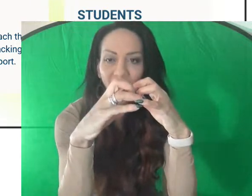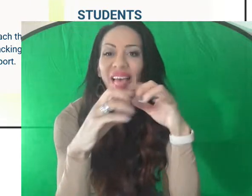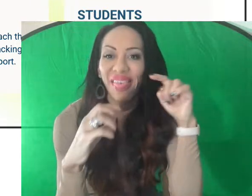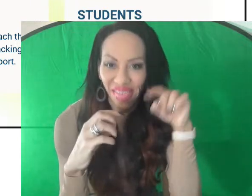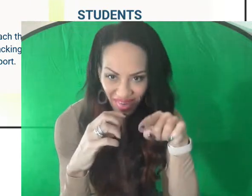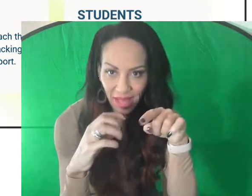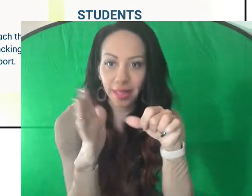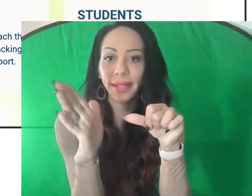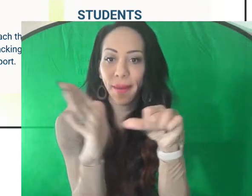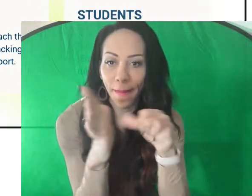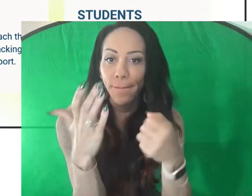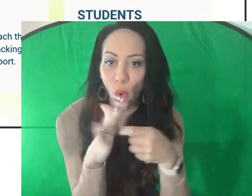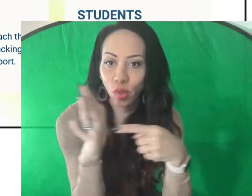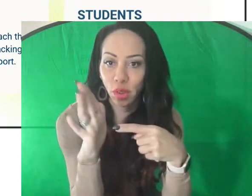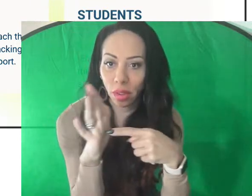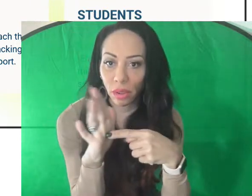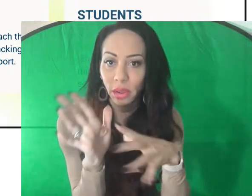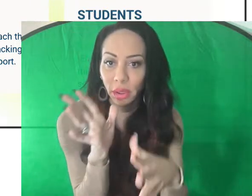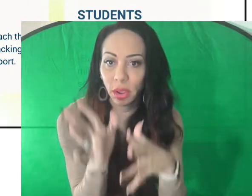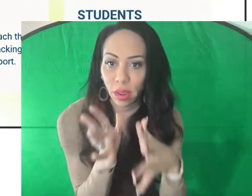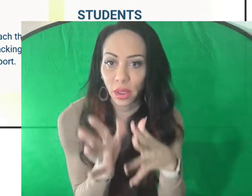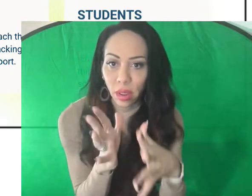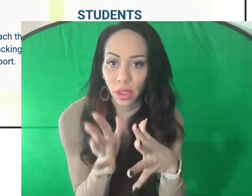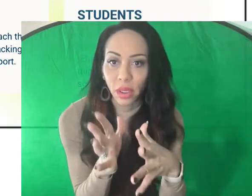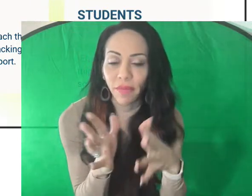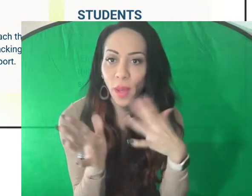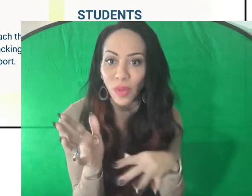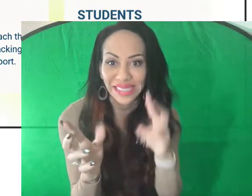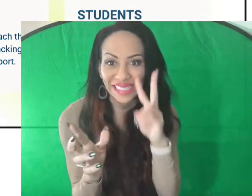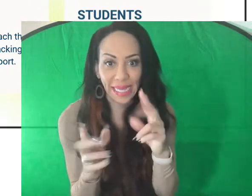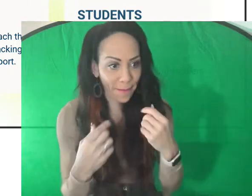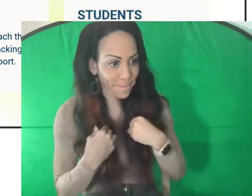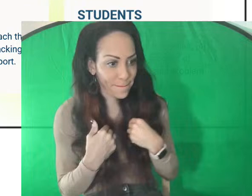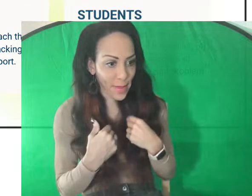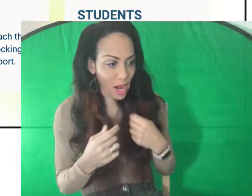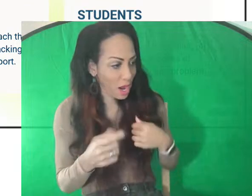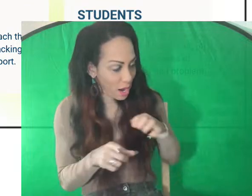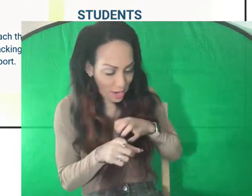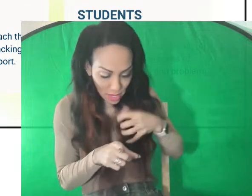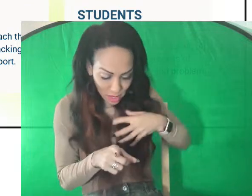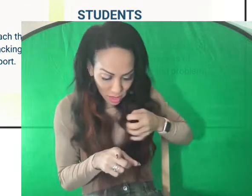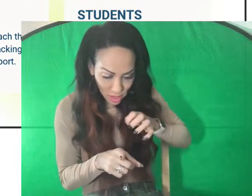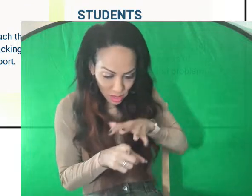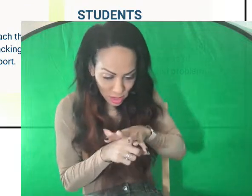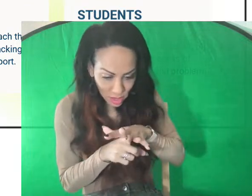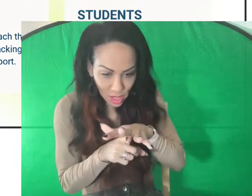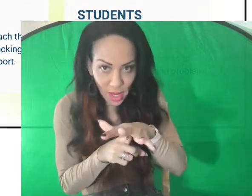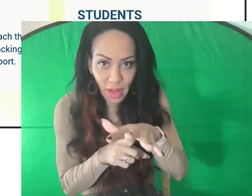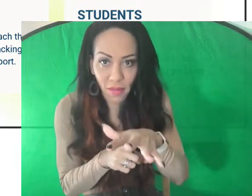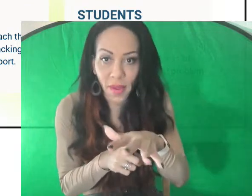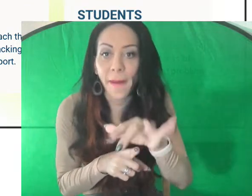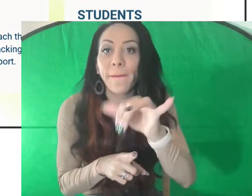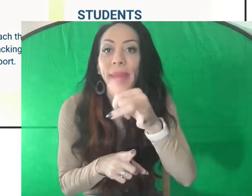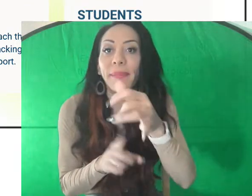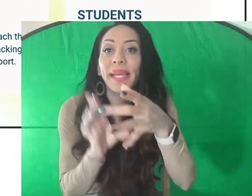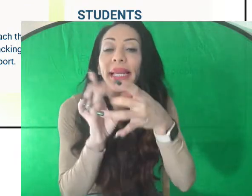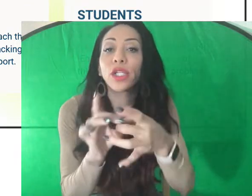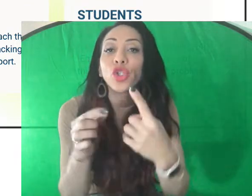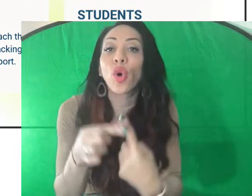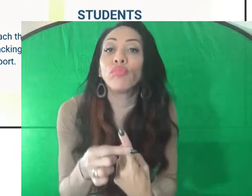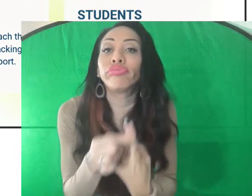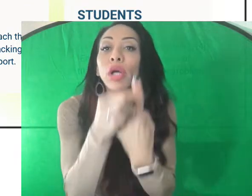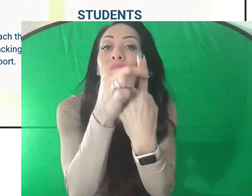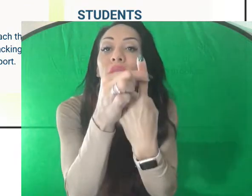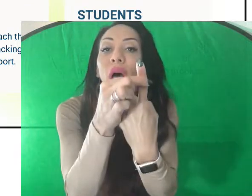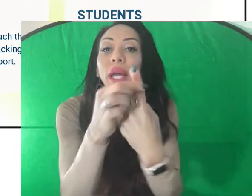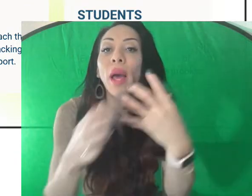enjoy seeing that outcome being their own, and whether that is a prototype performance or a prototype make, but